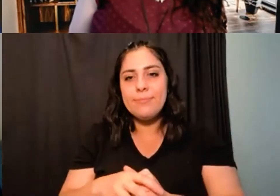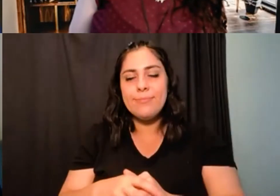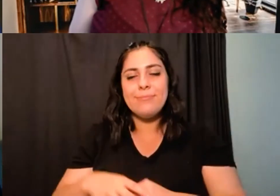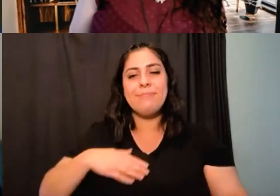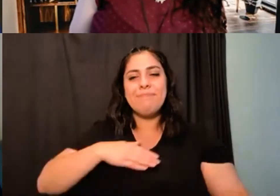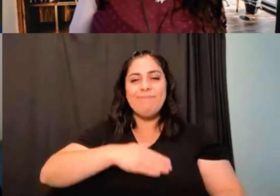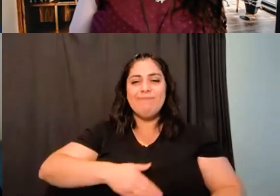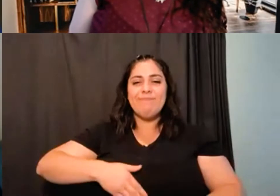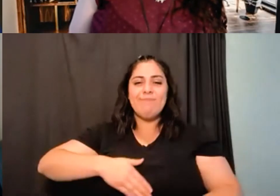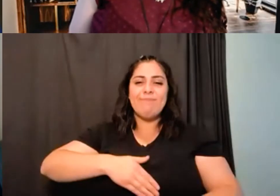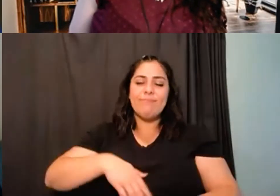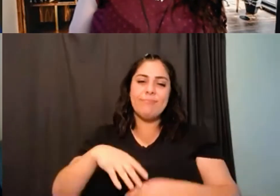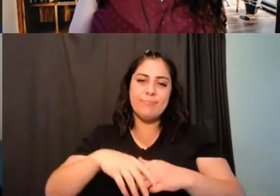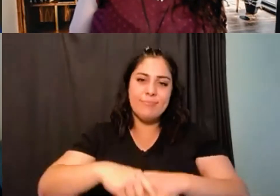belly.